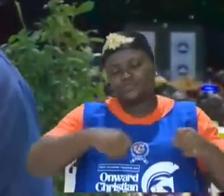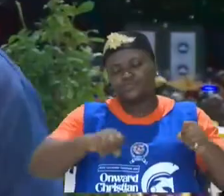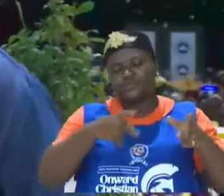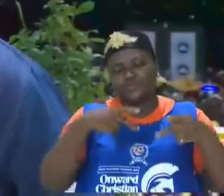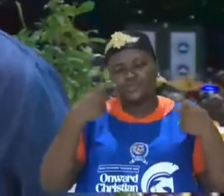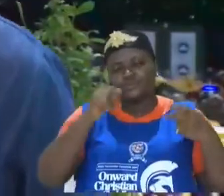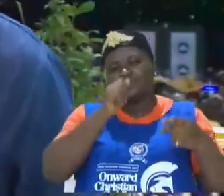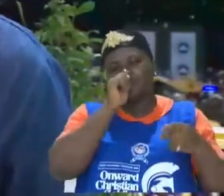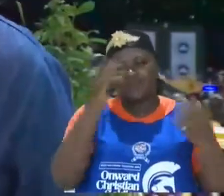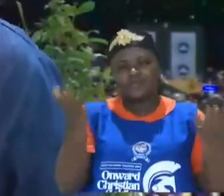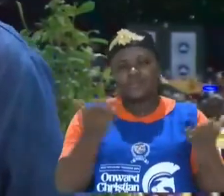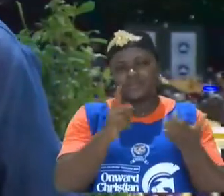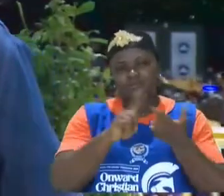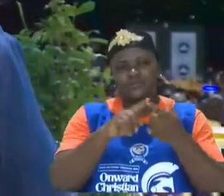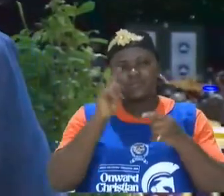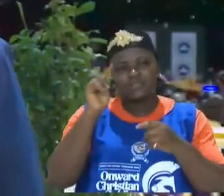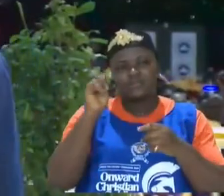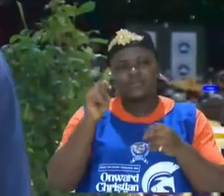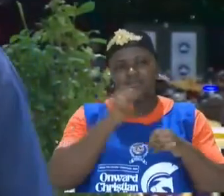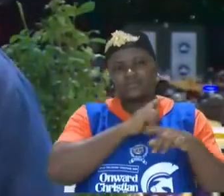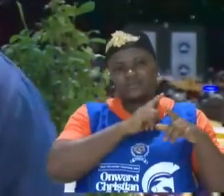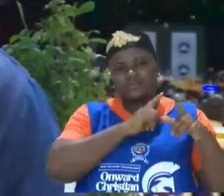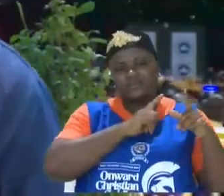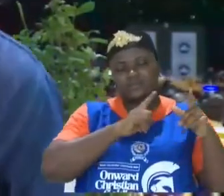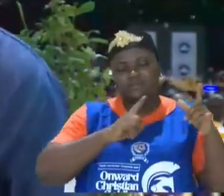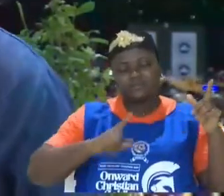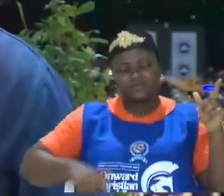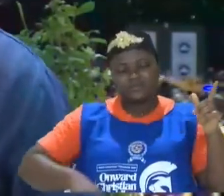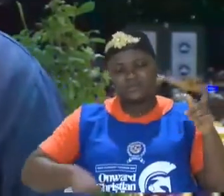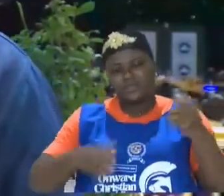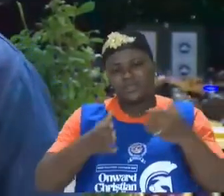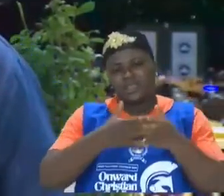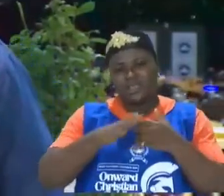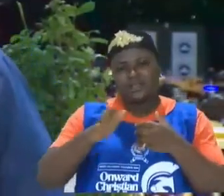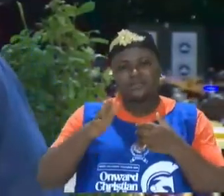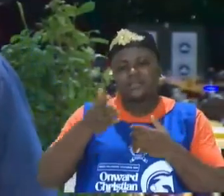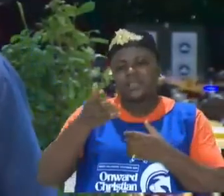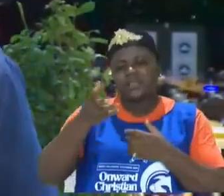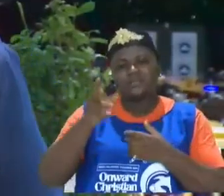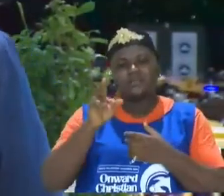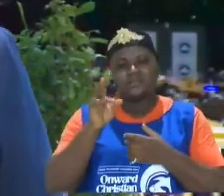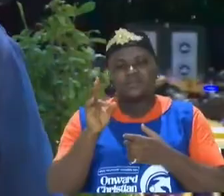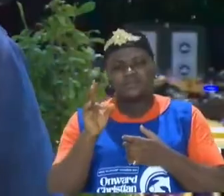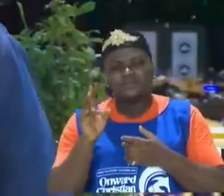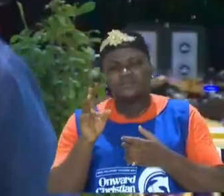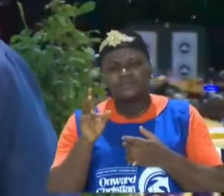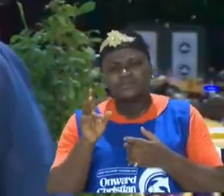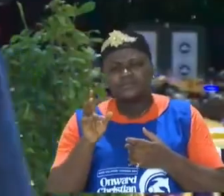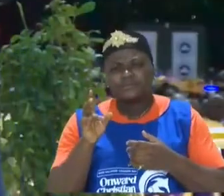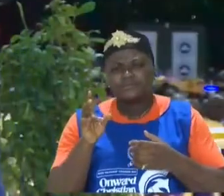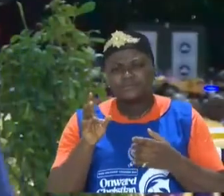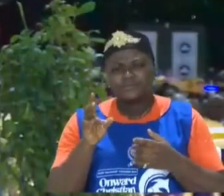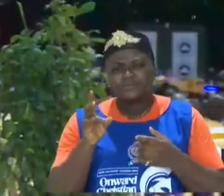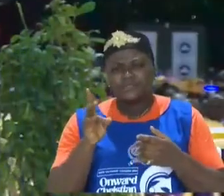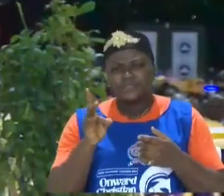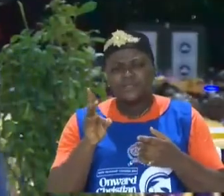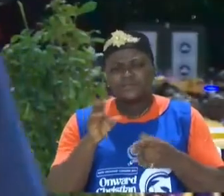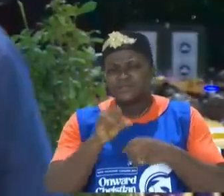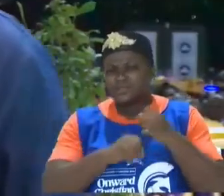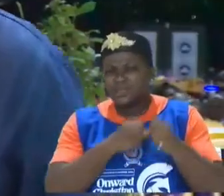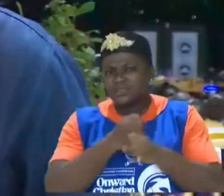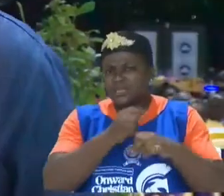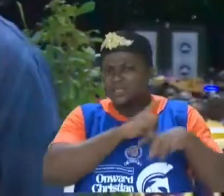God after 12 years and 7 months through that geo intervention, the Lord released me from prison.